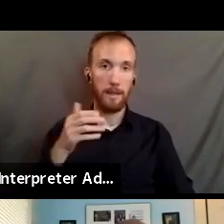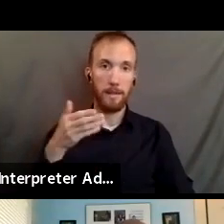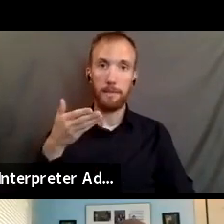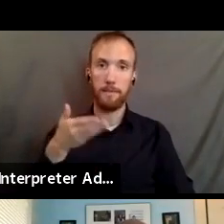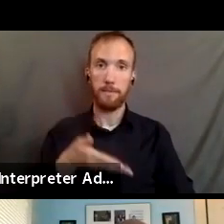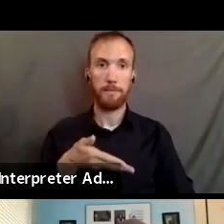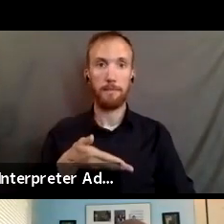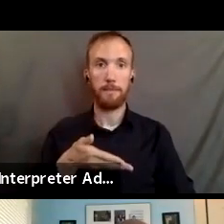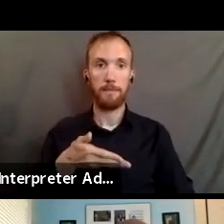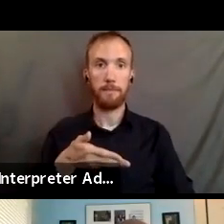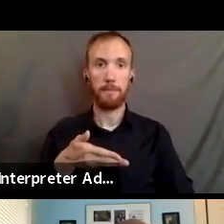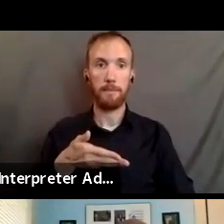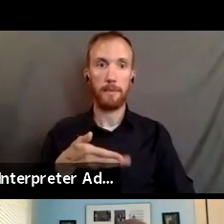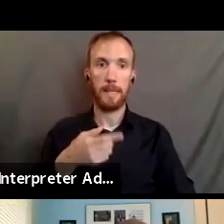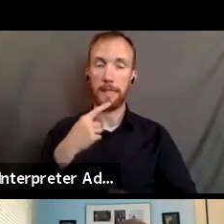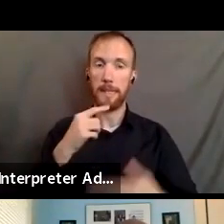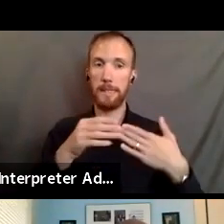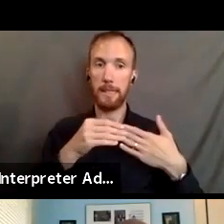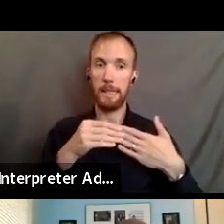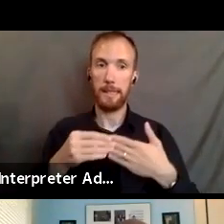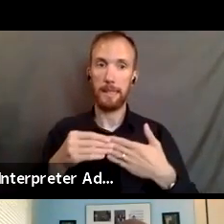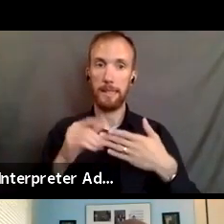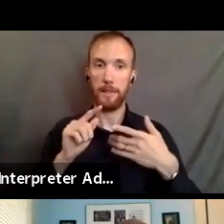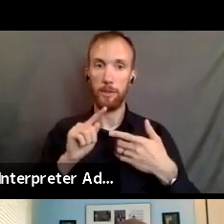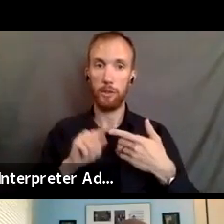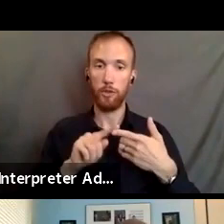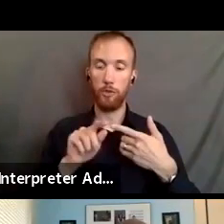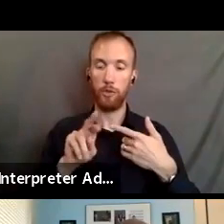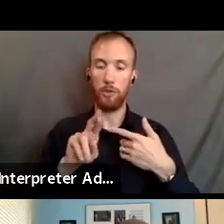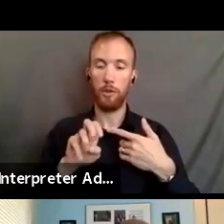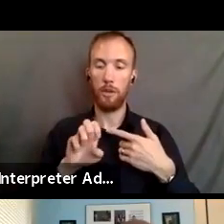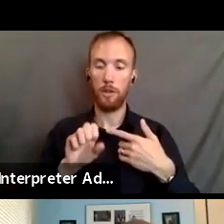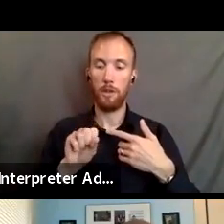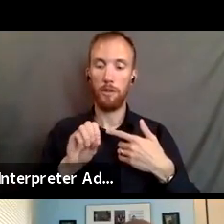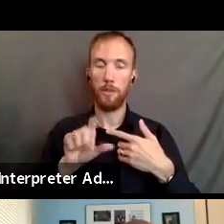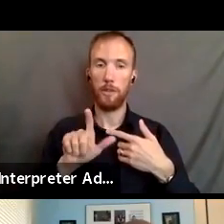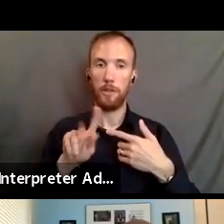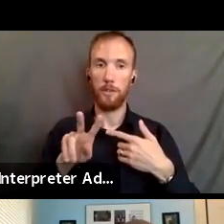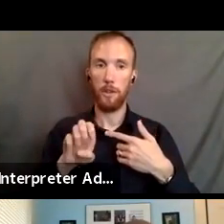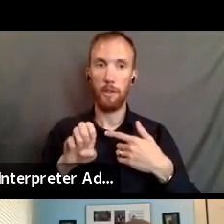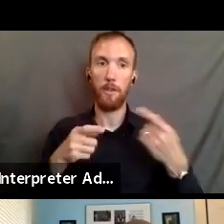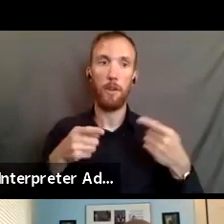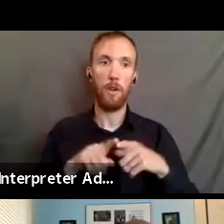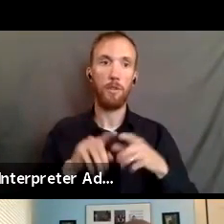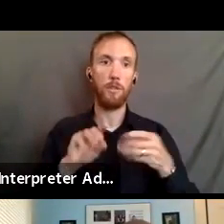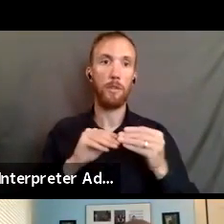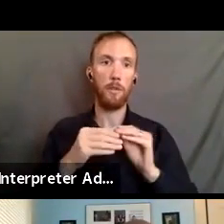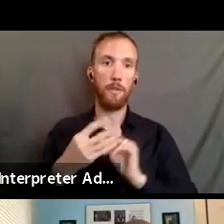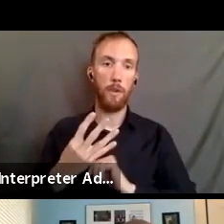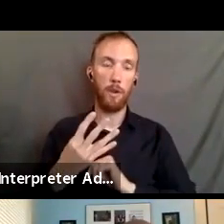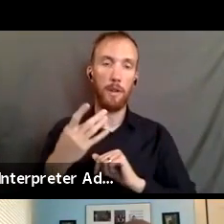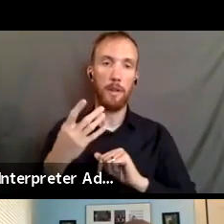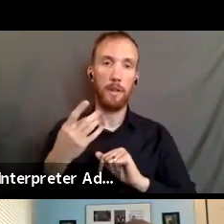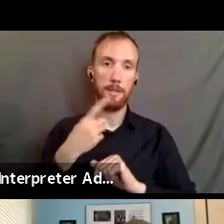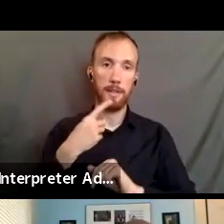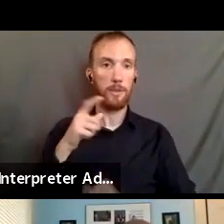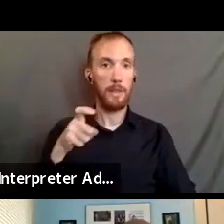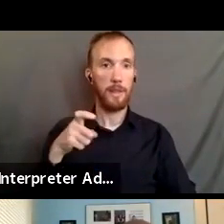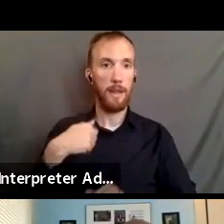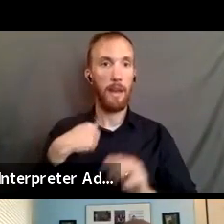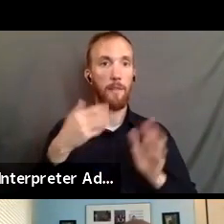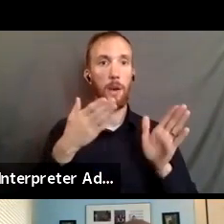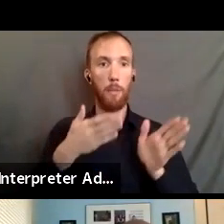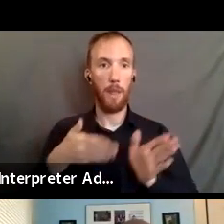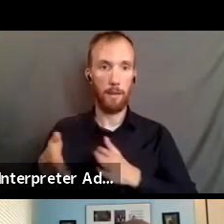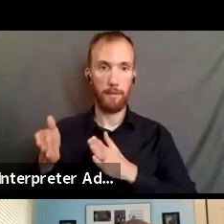resolved section as you mentioned and it's also there in number four that there has to be a plan that